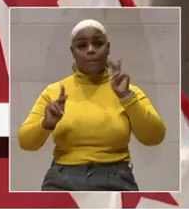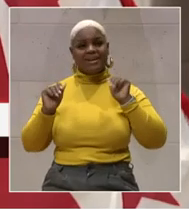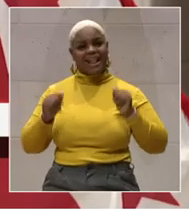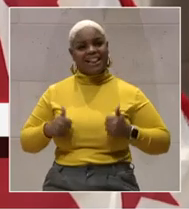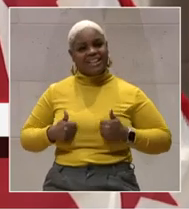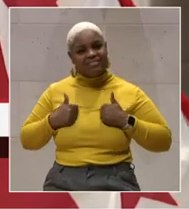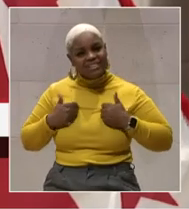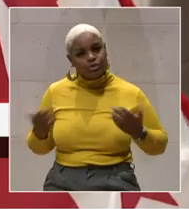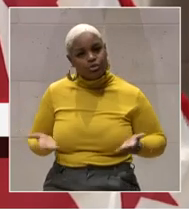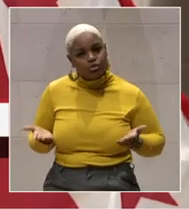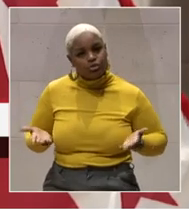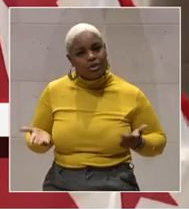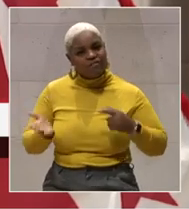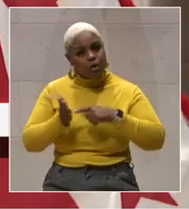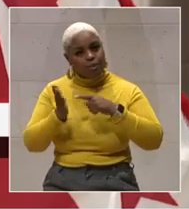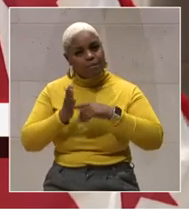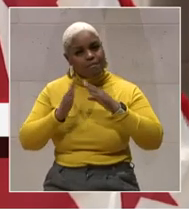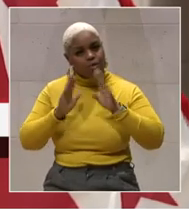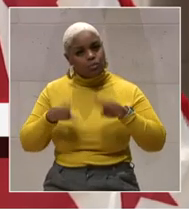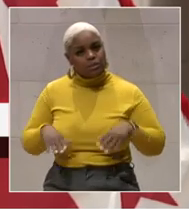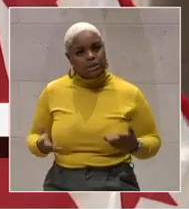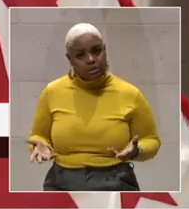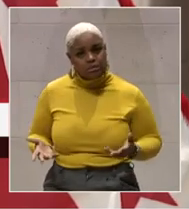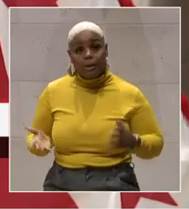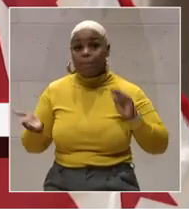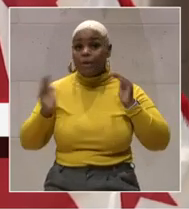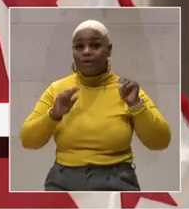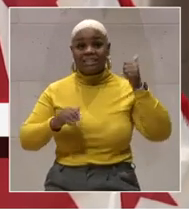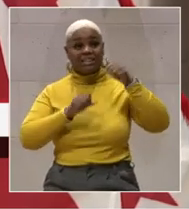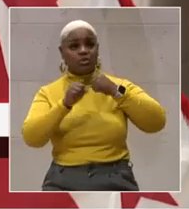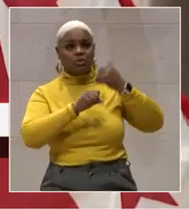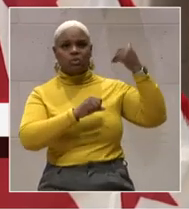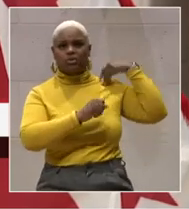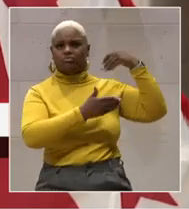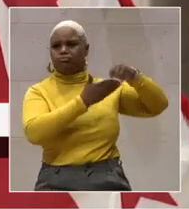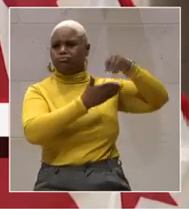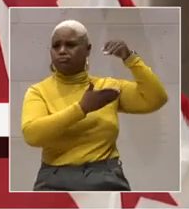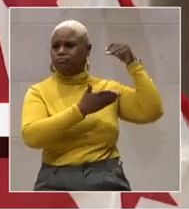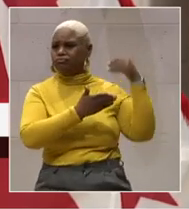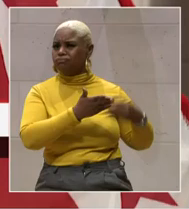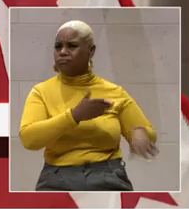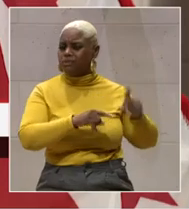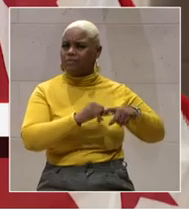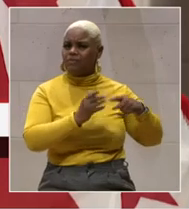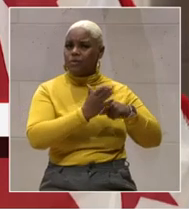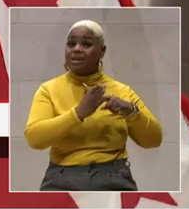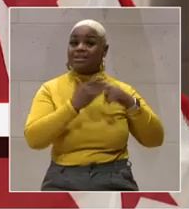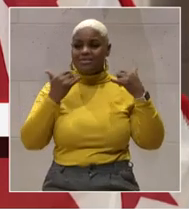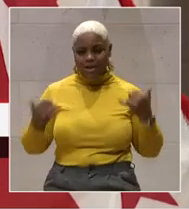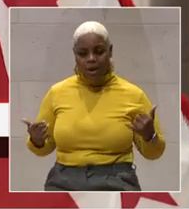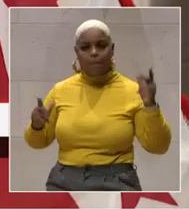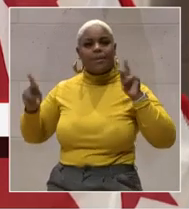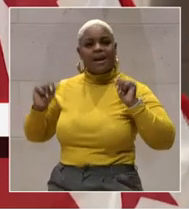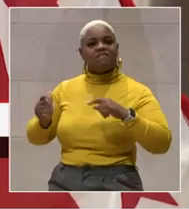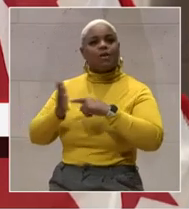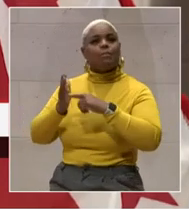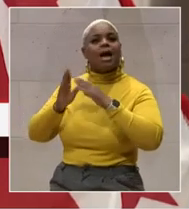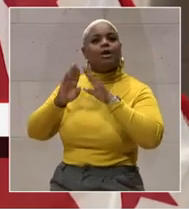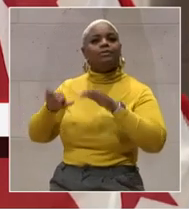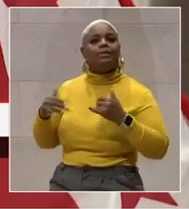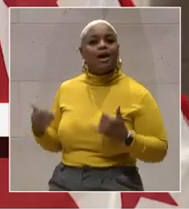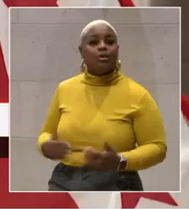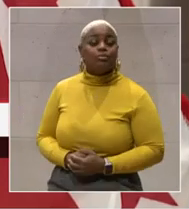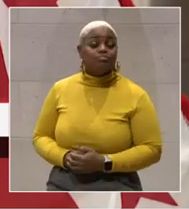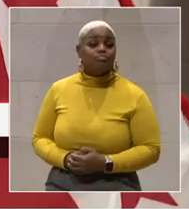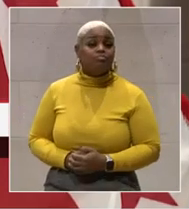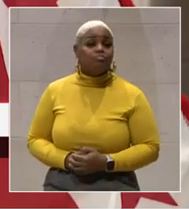living in affordable housing 10 years ago. So while the problem is big, we know that taking it